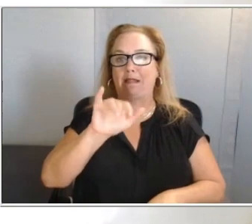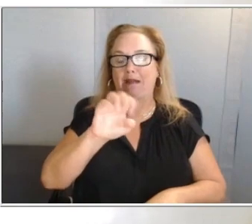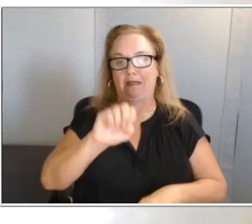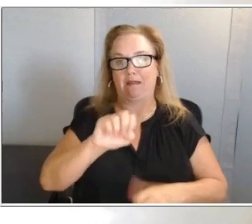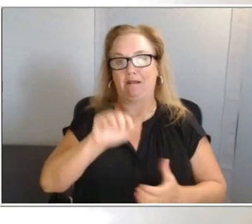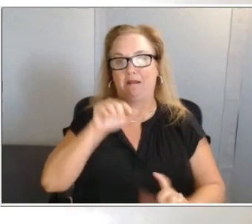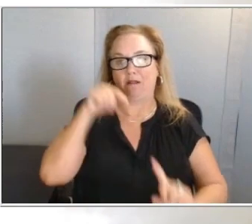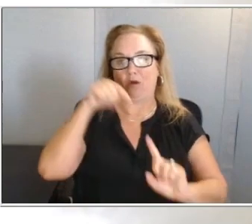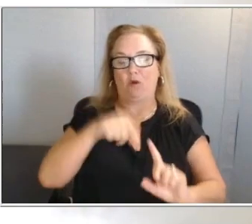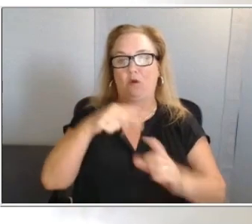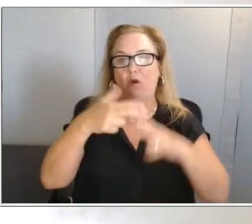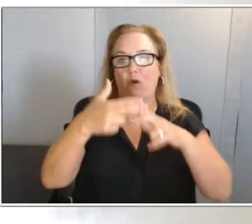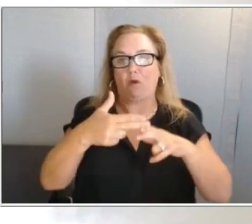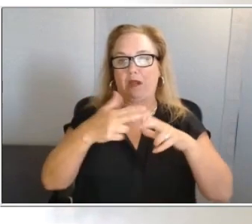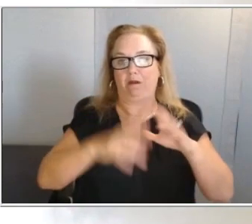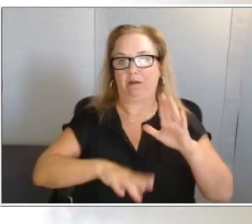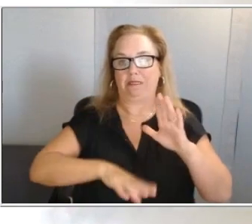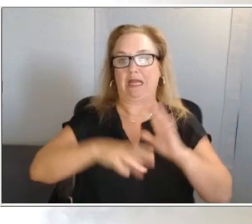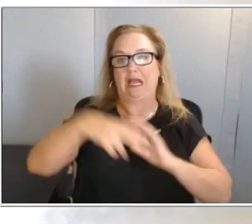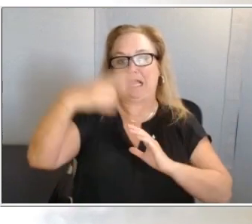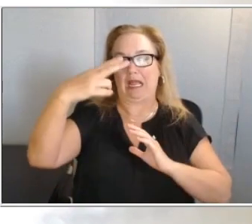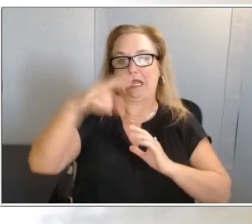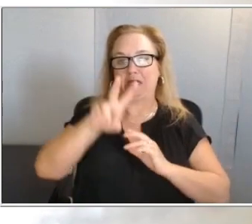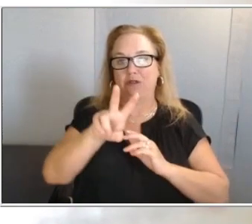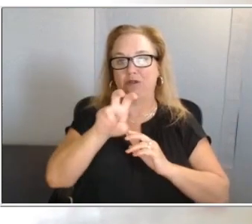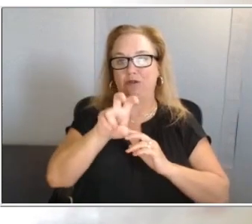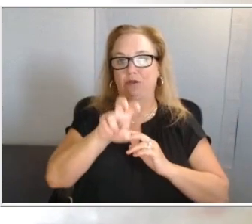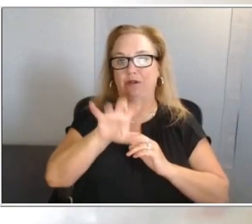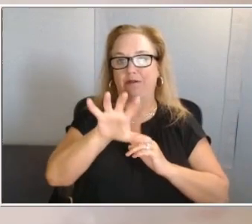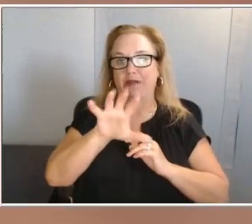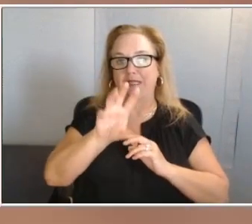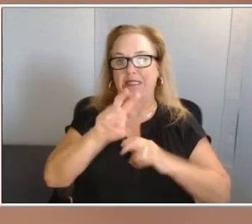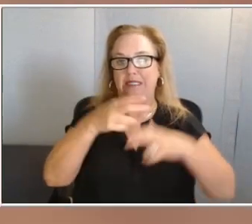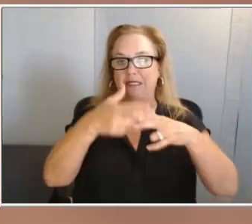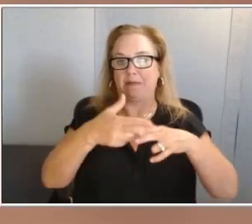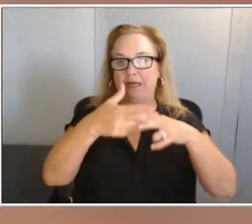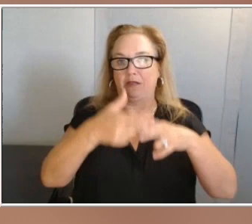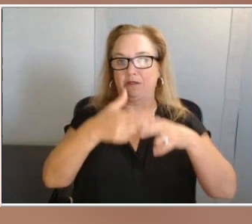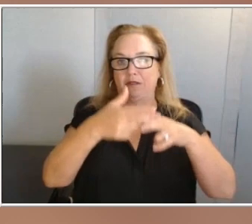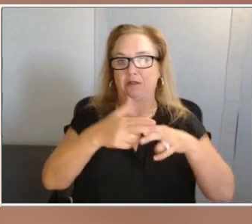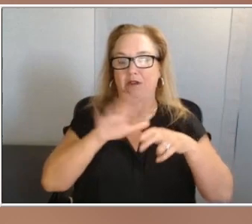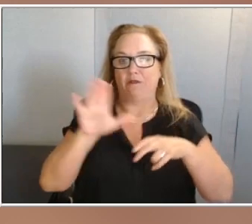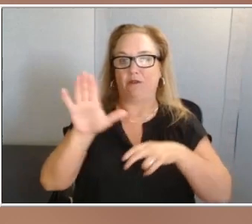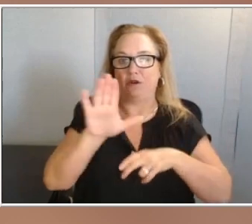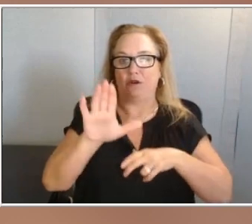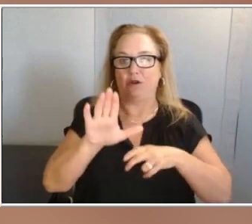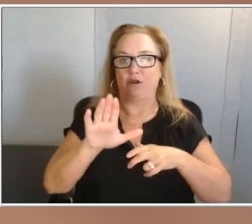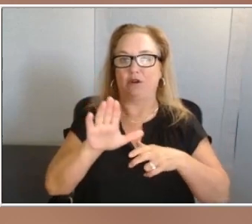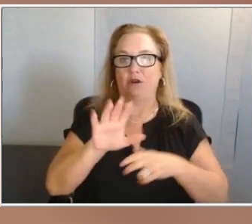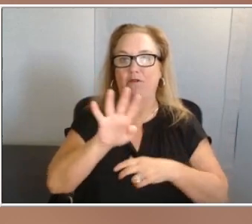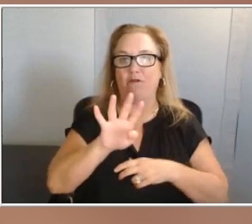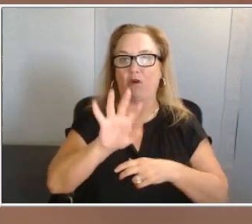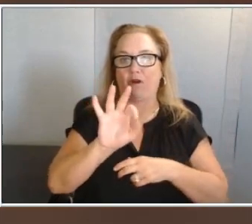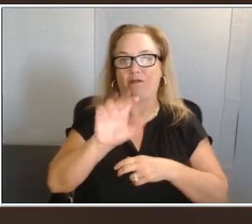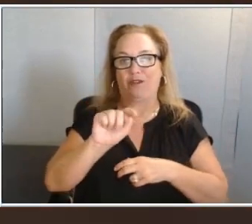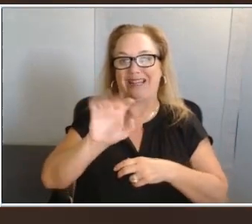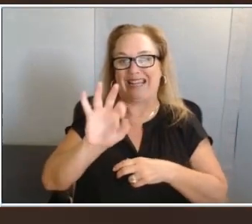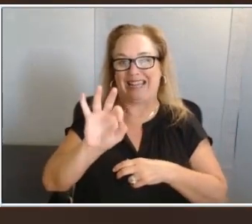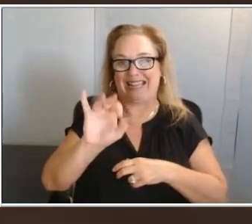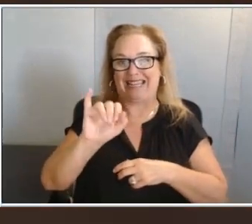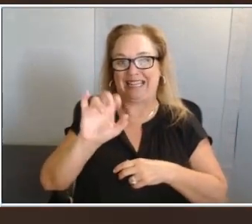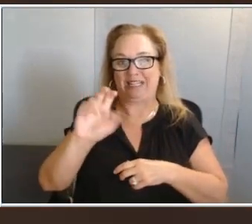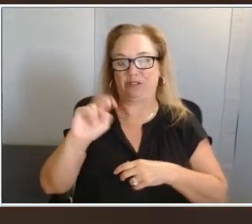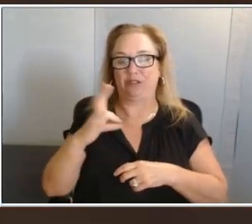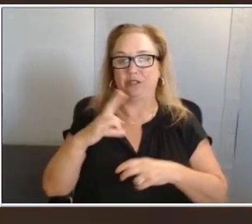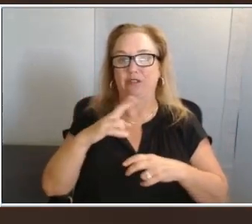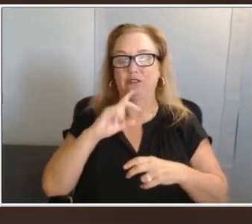her weight hit an all-time high at 256 pounds. For her tiny 4'9" frame, she was